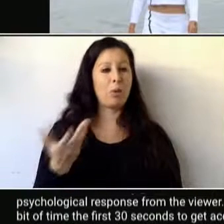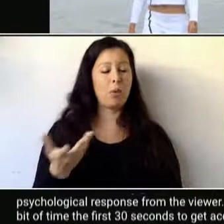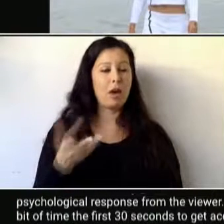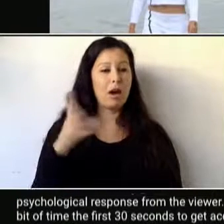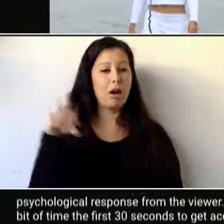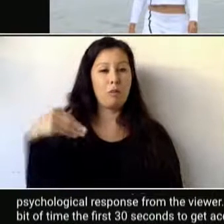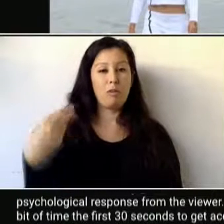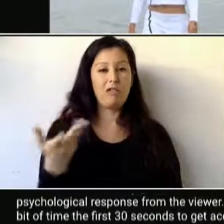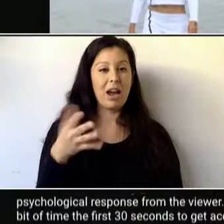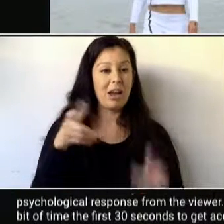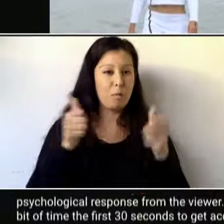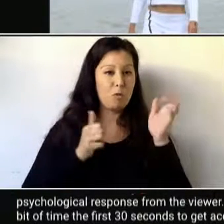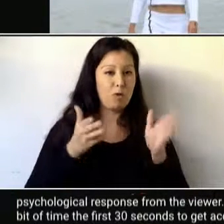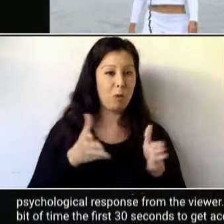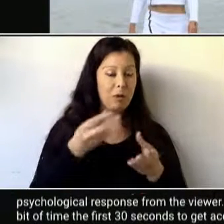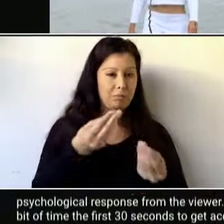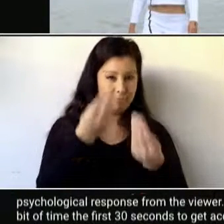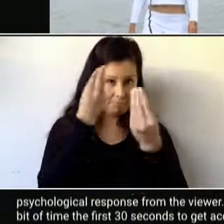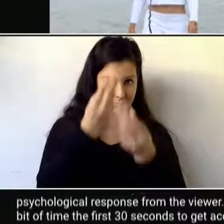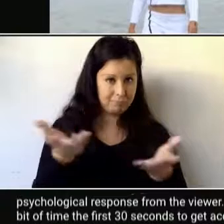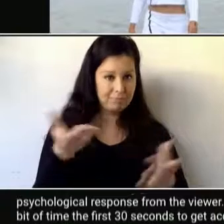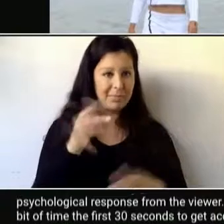Providing the performers with